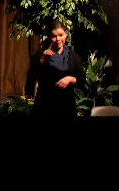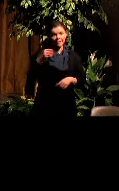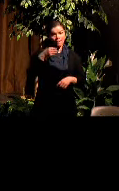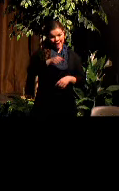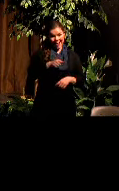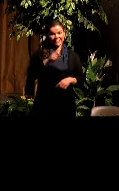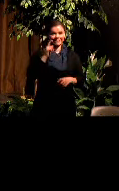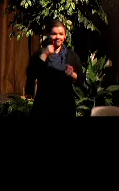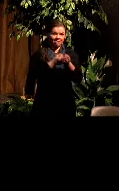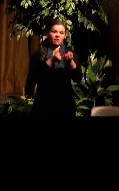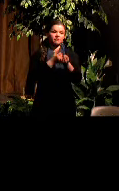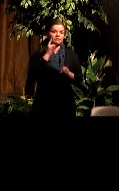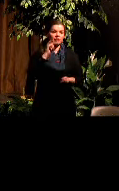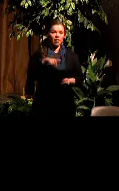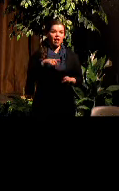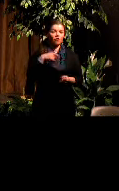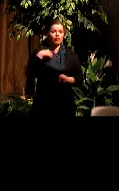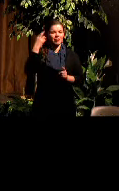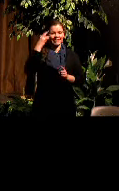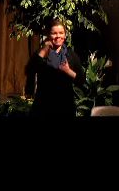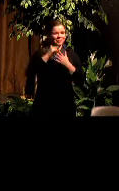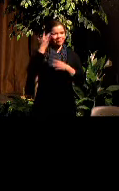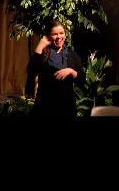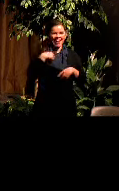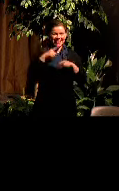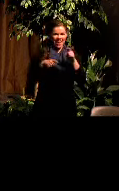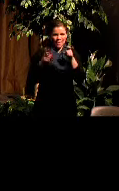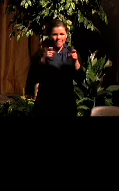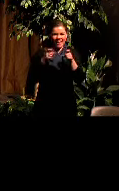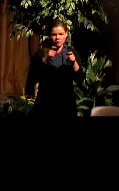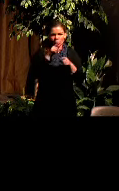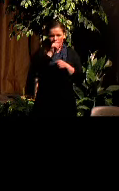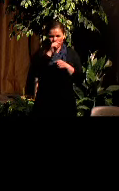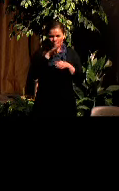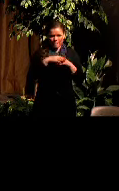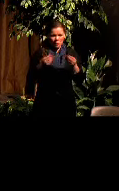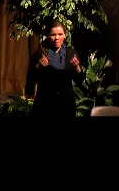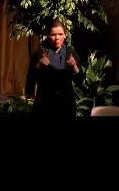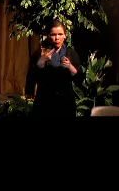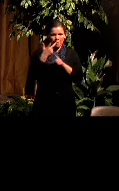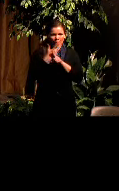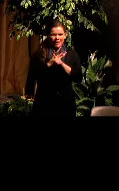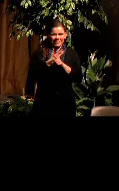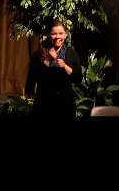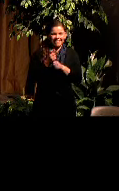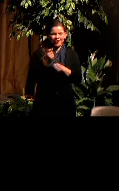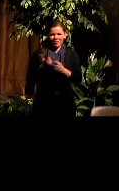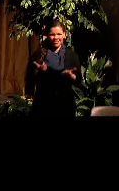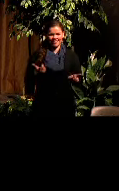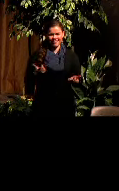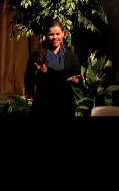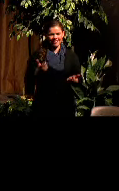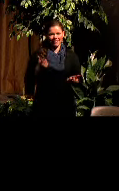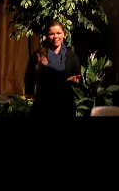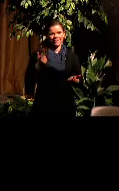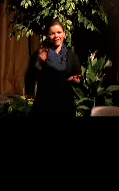just manage these birds that are on their property for 3 months of the year. These birds may be spending the rest of the year in Cuba.